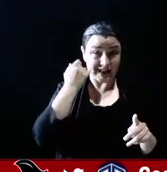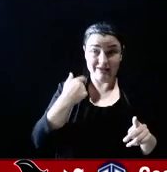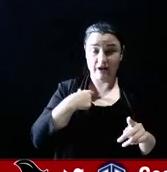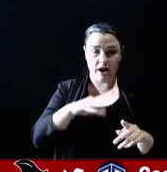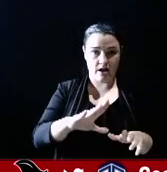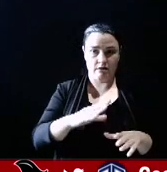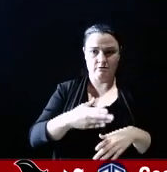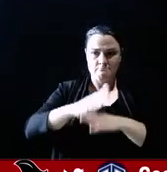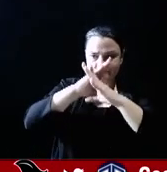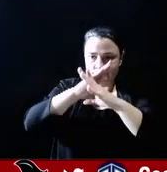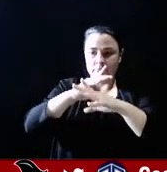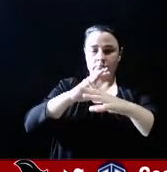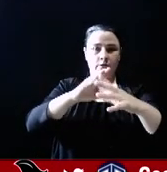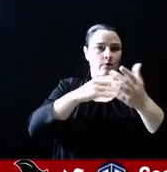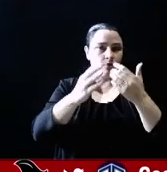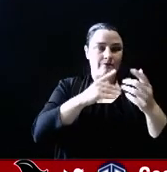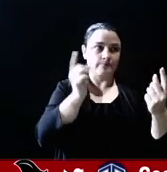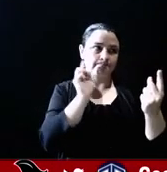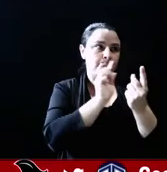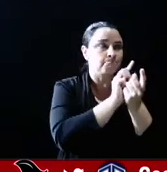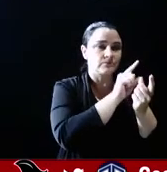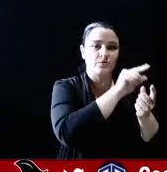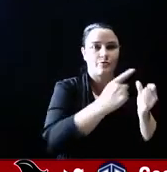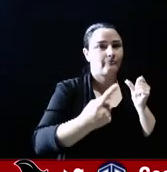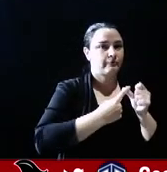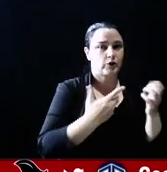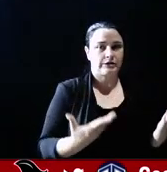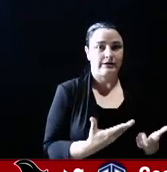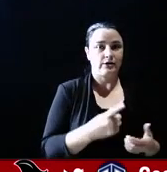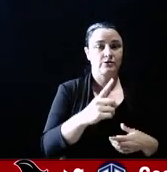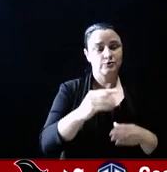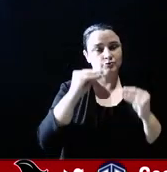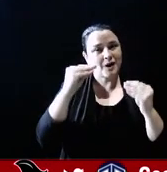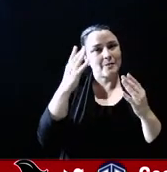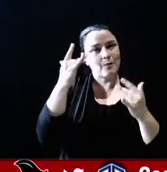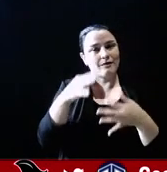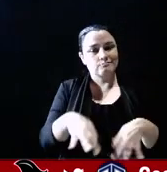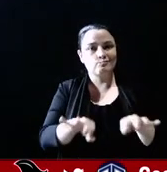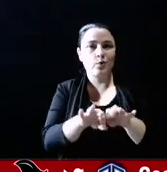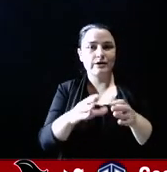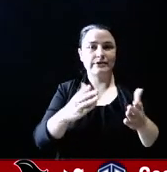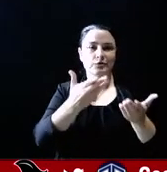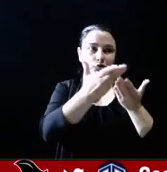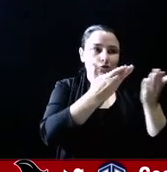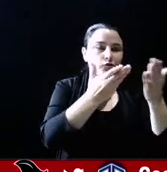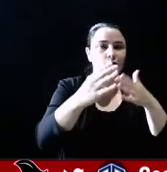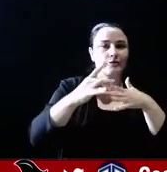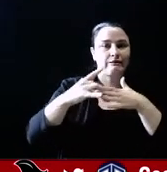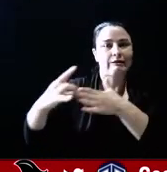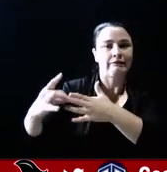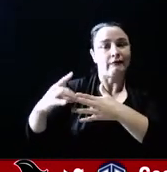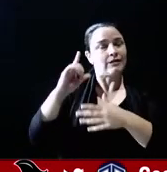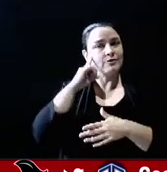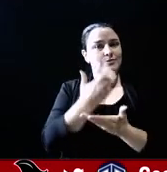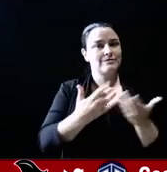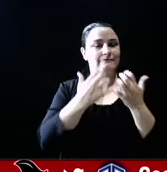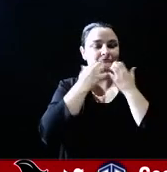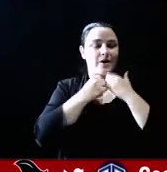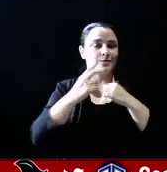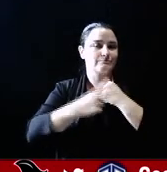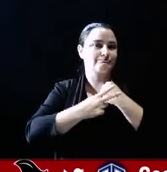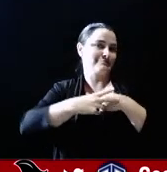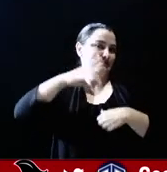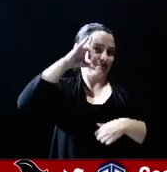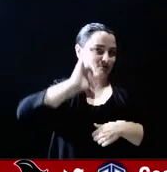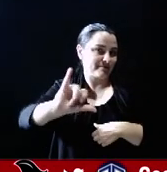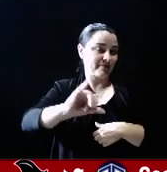into obstacles, for teaching me the importance of service and leadership, values that will stay with me forever. And of course, for showing me how